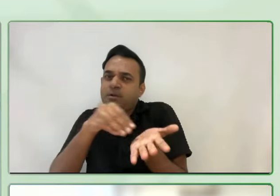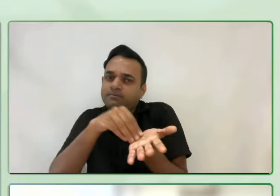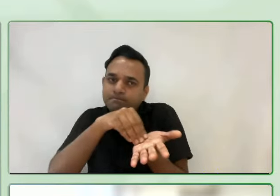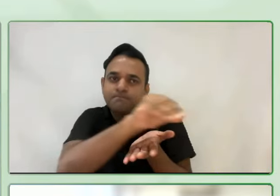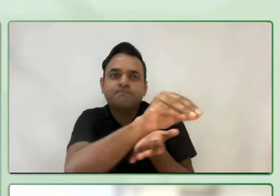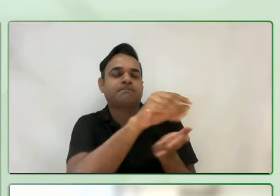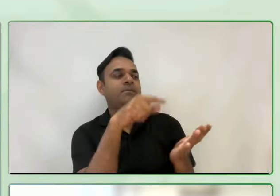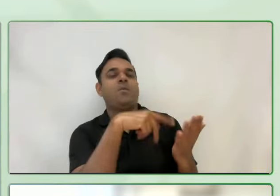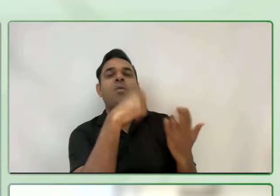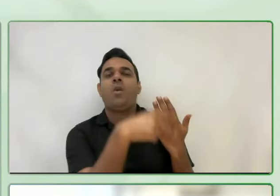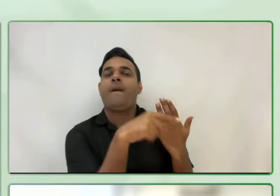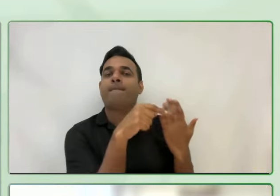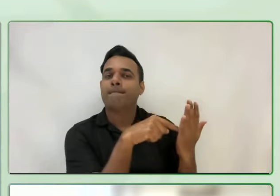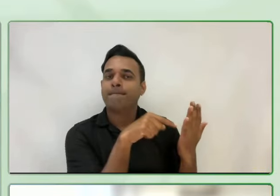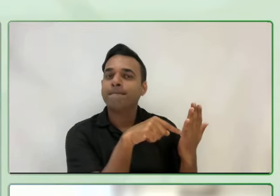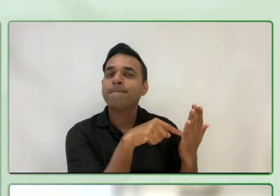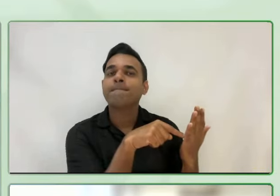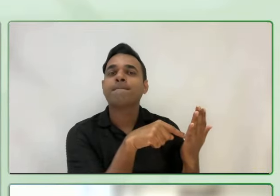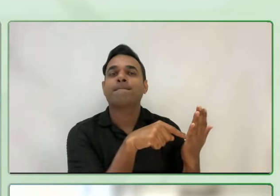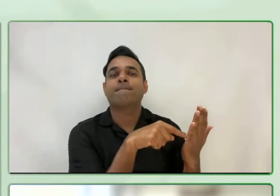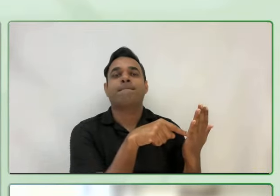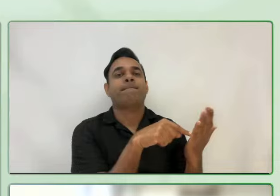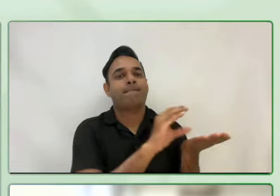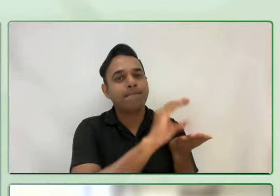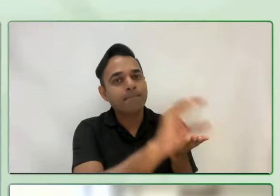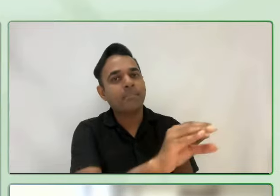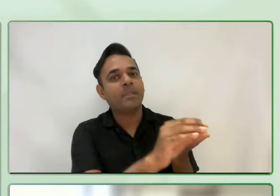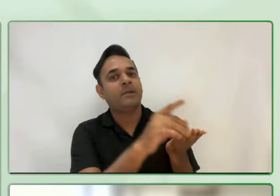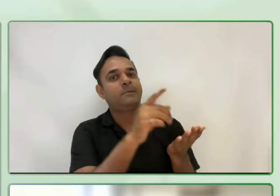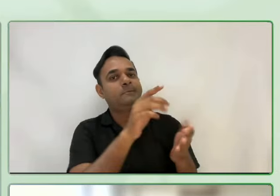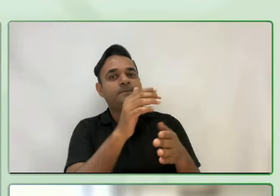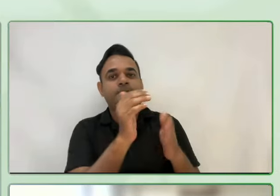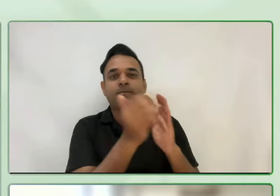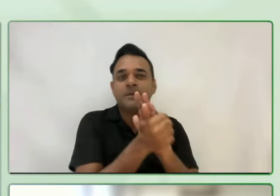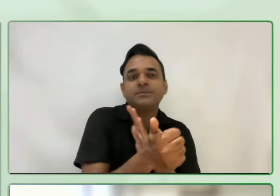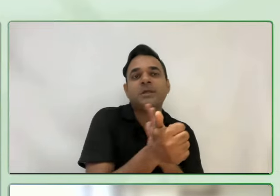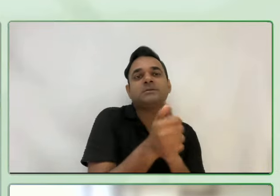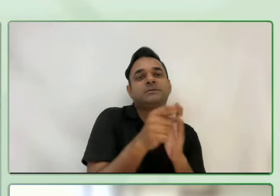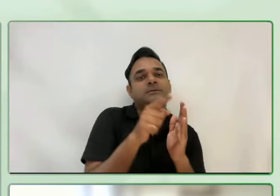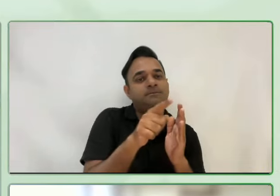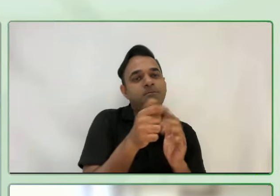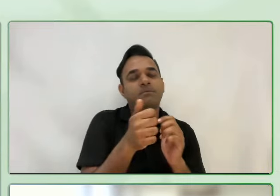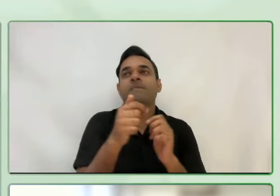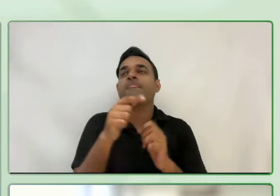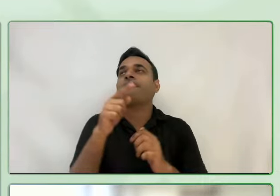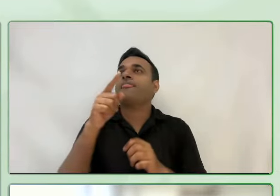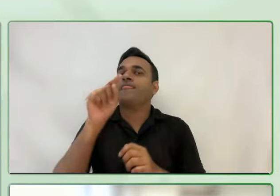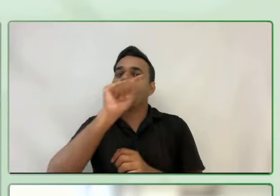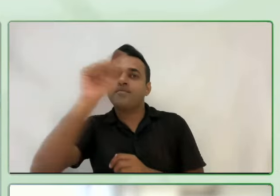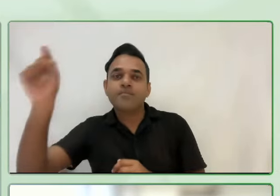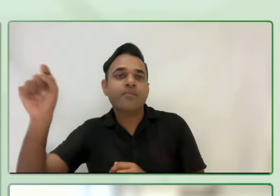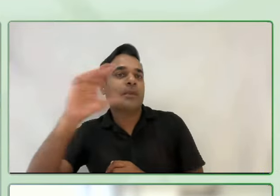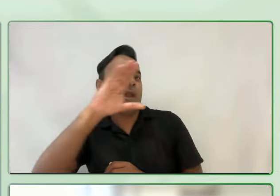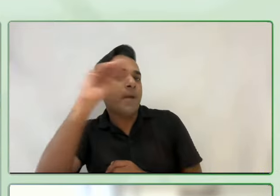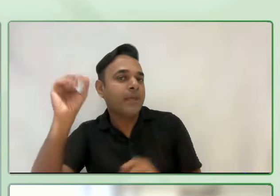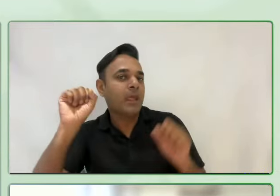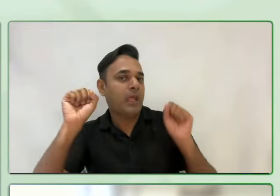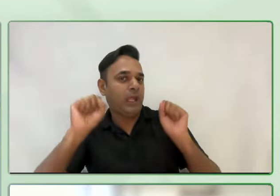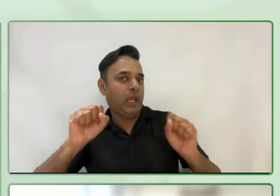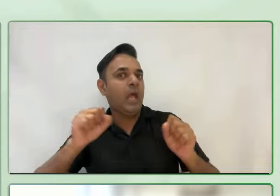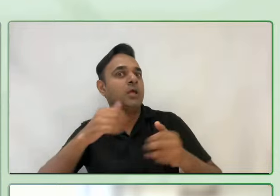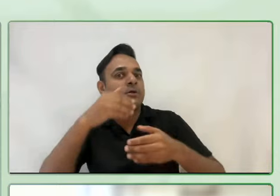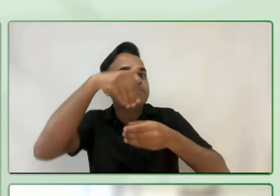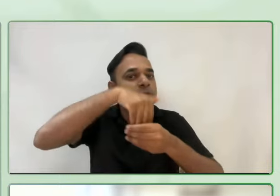that statistic. 25% of any large workforce will have a disability and/or health condition. So should you be